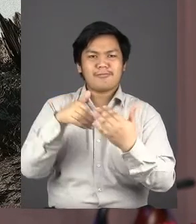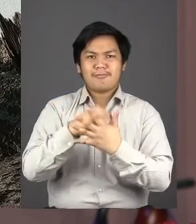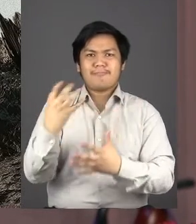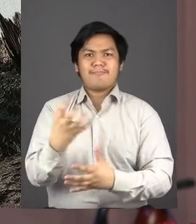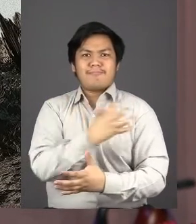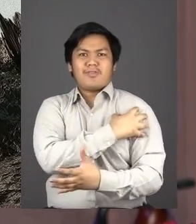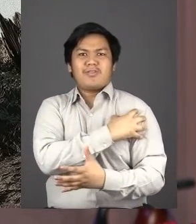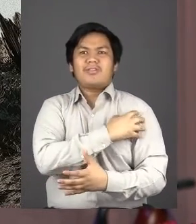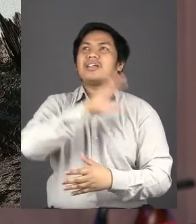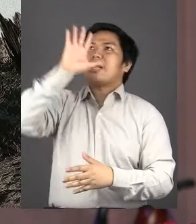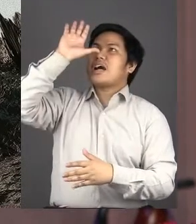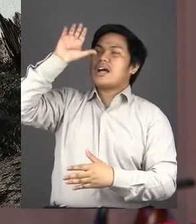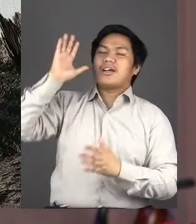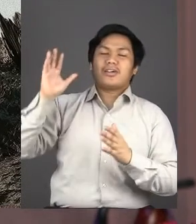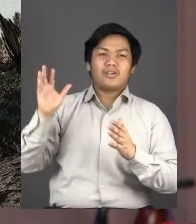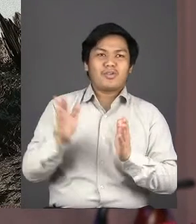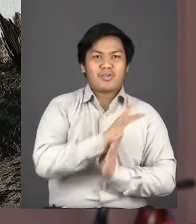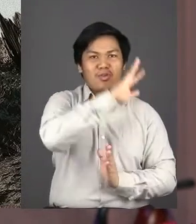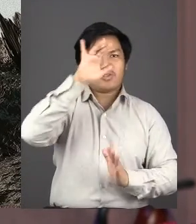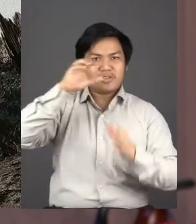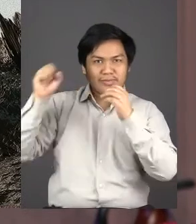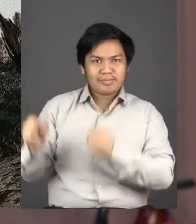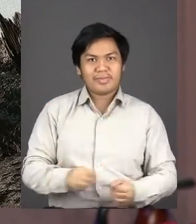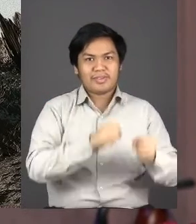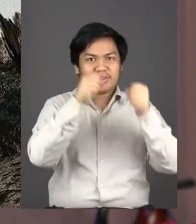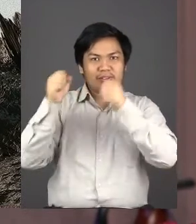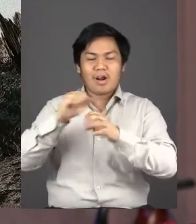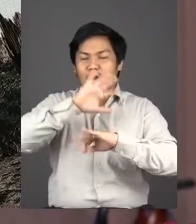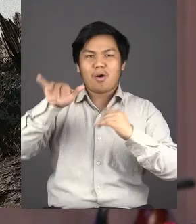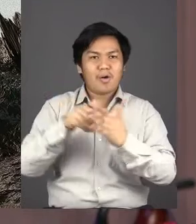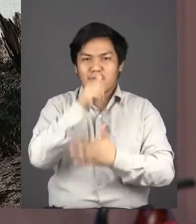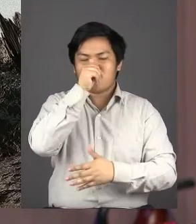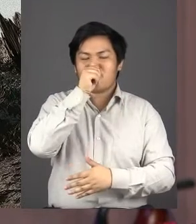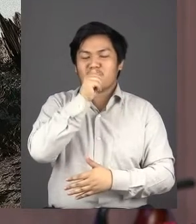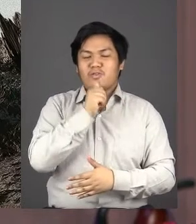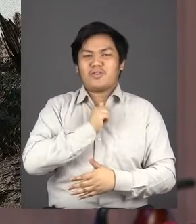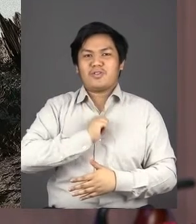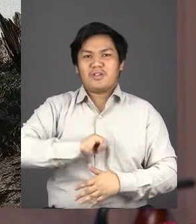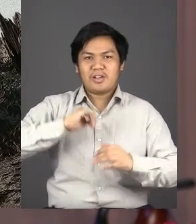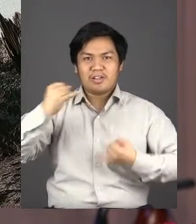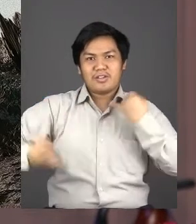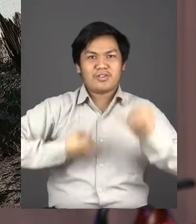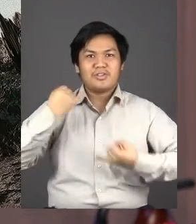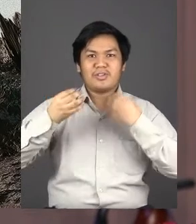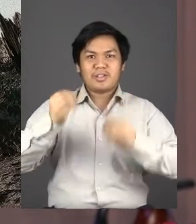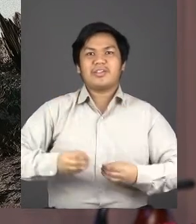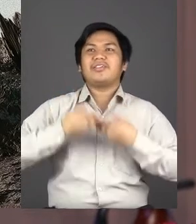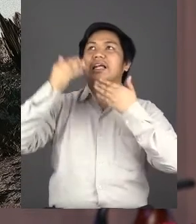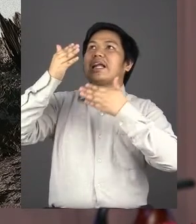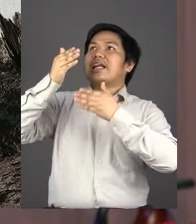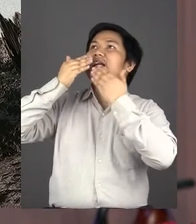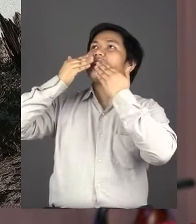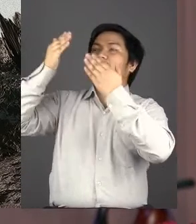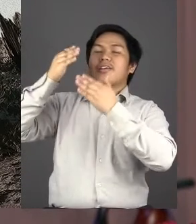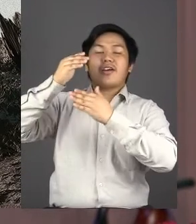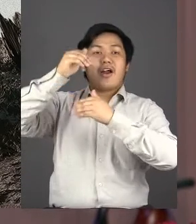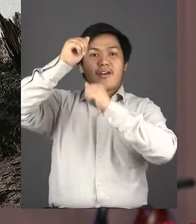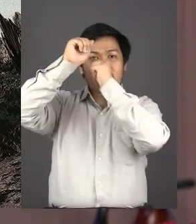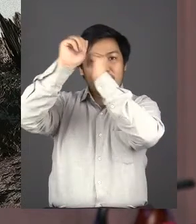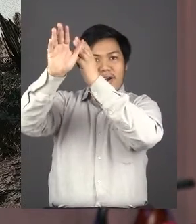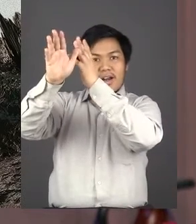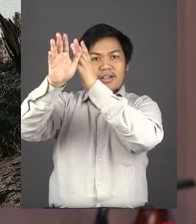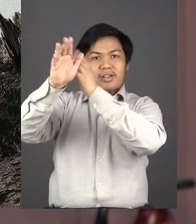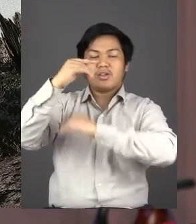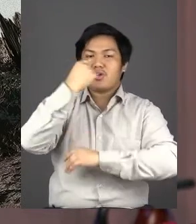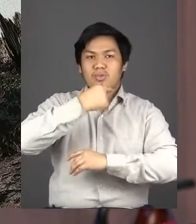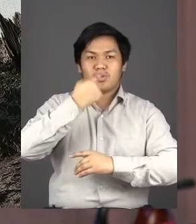to His glorious might, for all endurance with patience and with joy. Giving thanks to the Father who's qualified